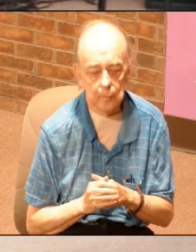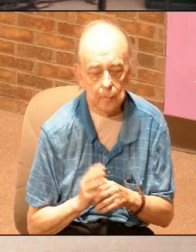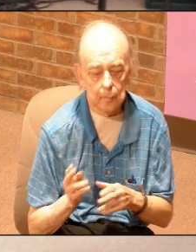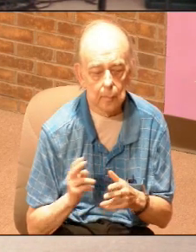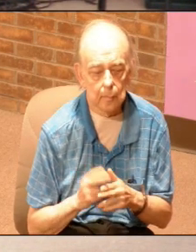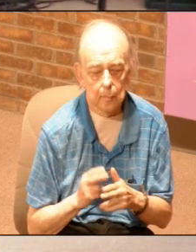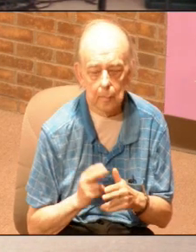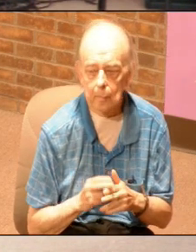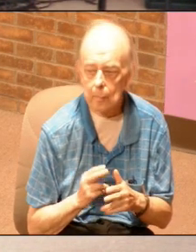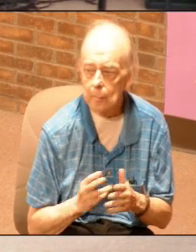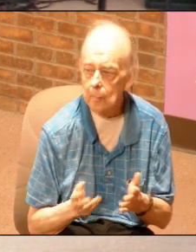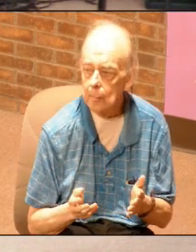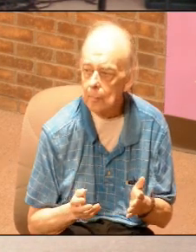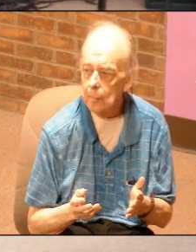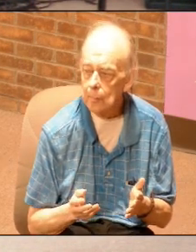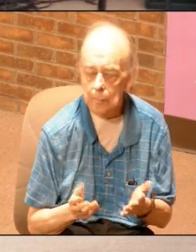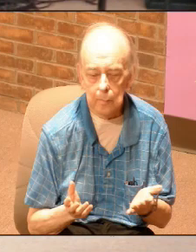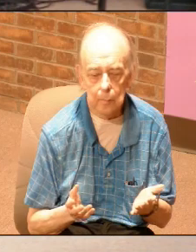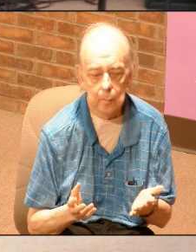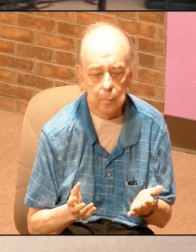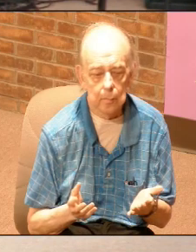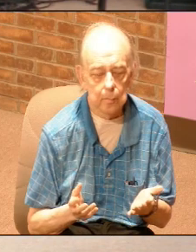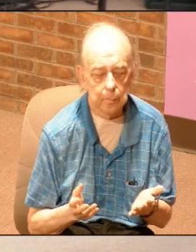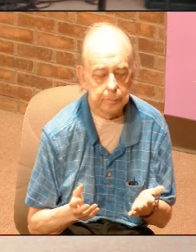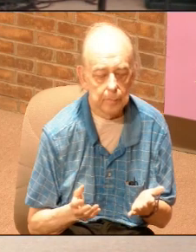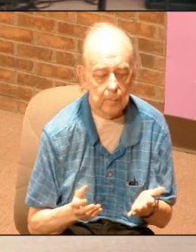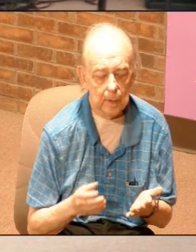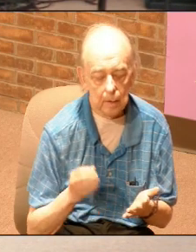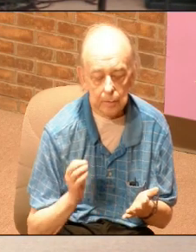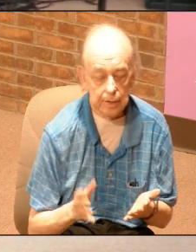His name was Mr. Dombrowski.